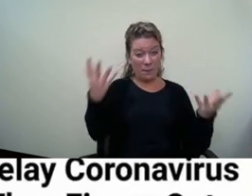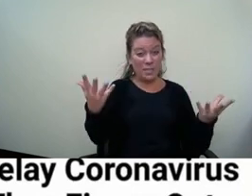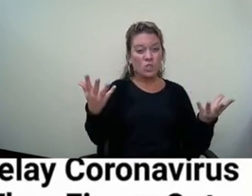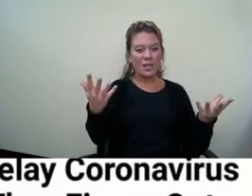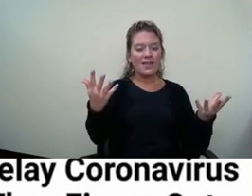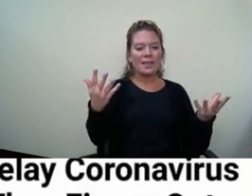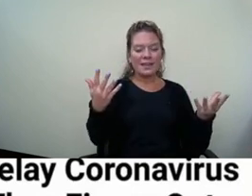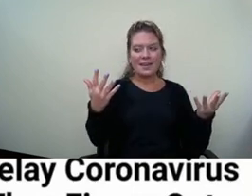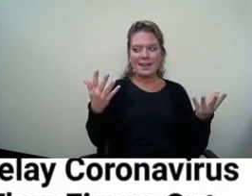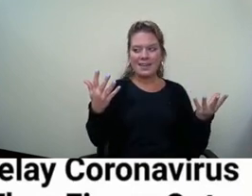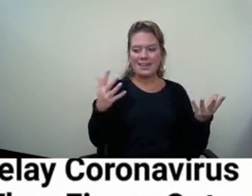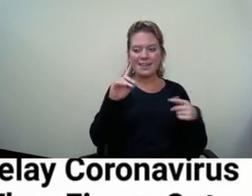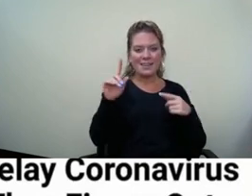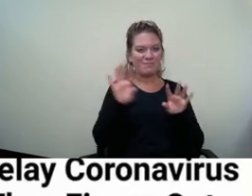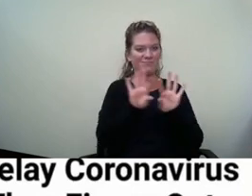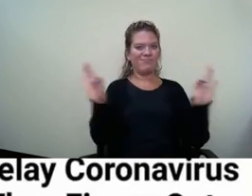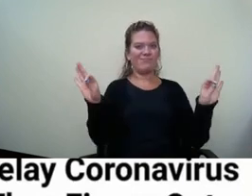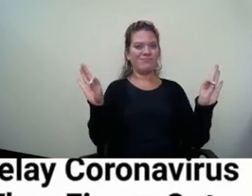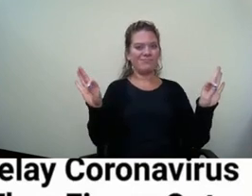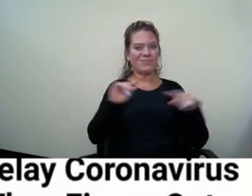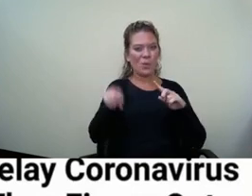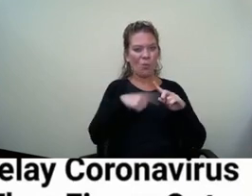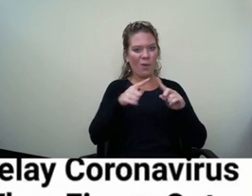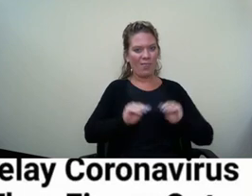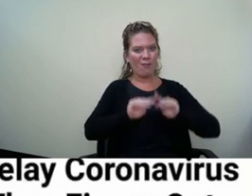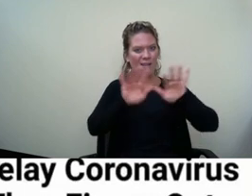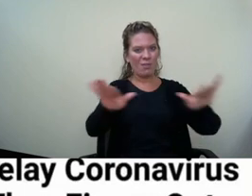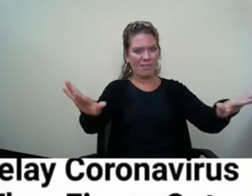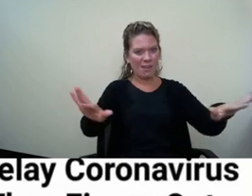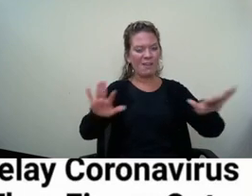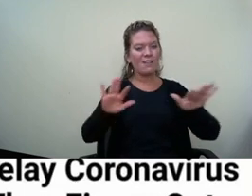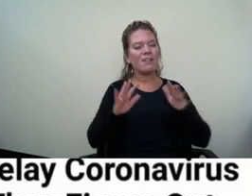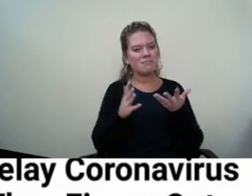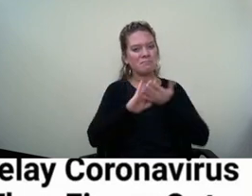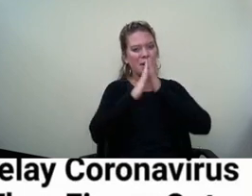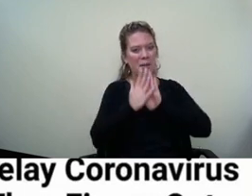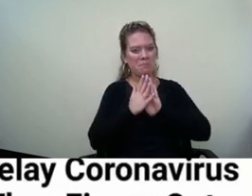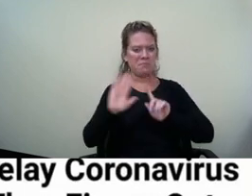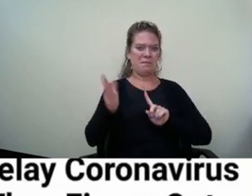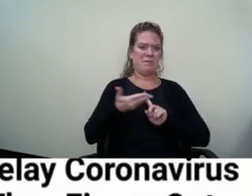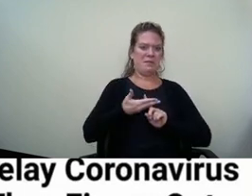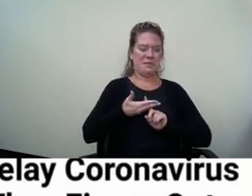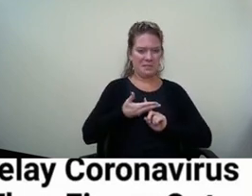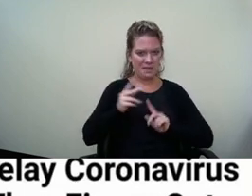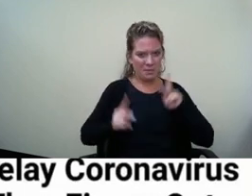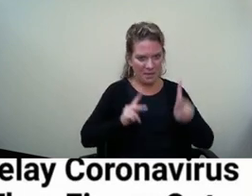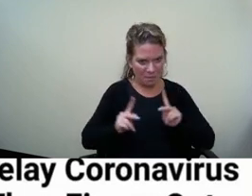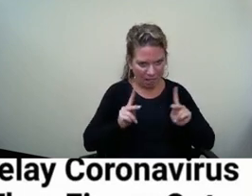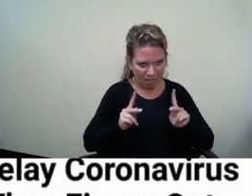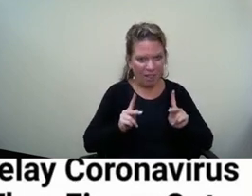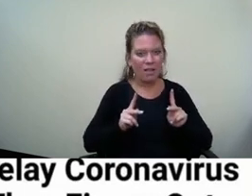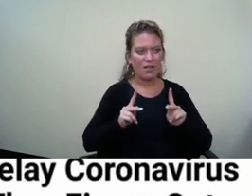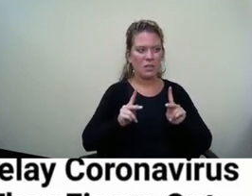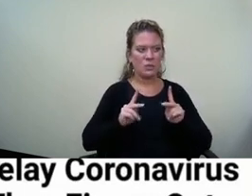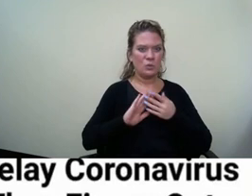going to really be convincing for a lot of people. And these are what's going to be contributing